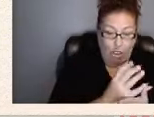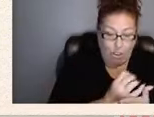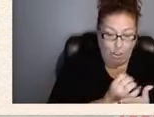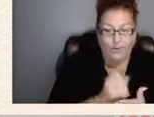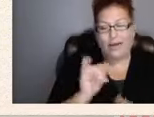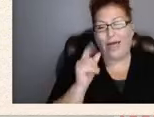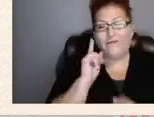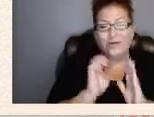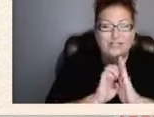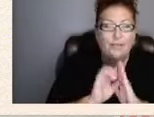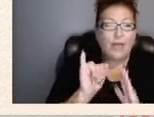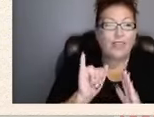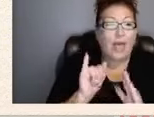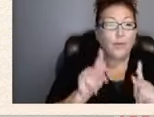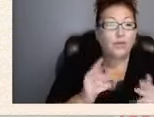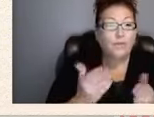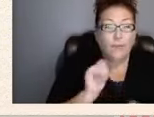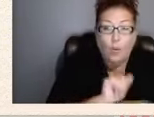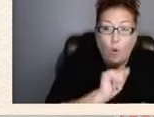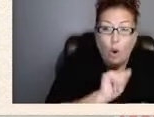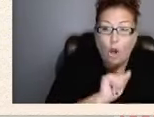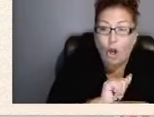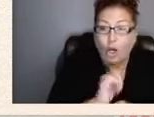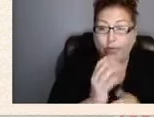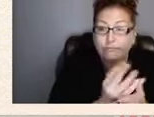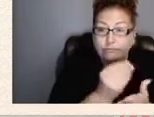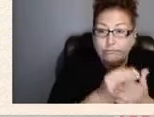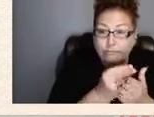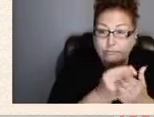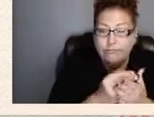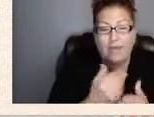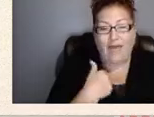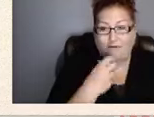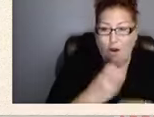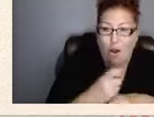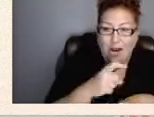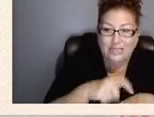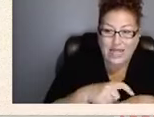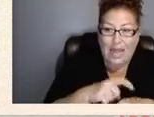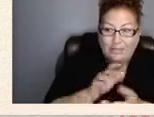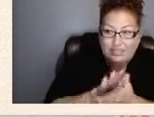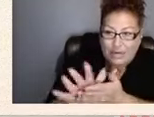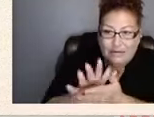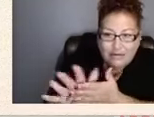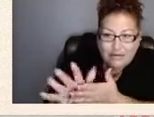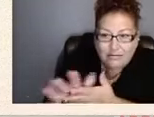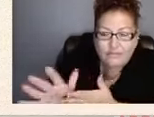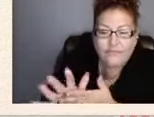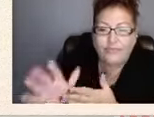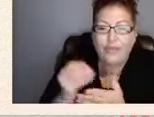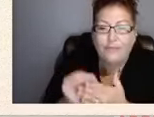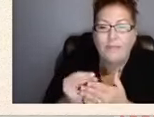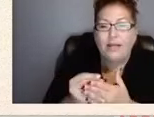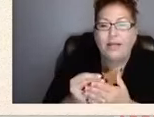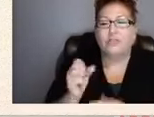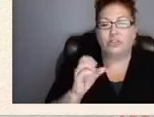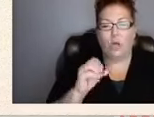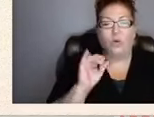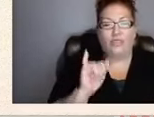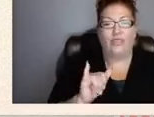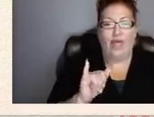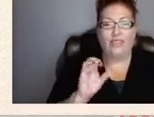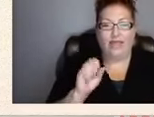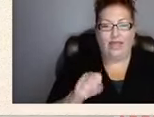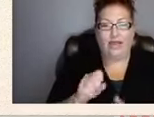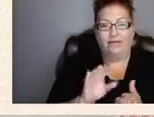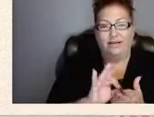person's working and we're having a hard time spending the money so that the bank account stays under